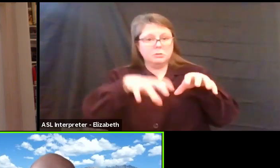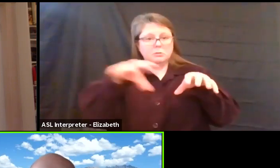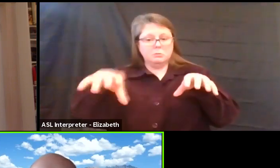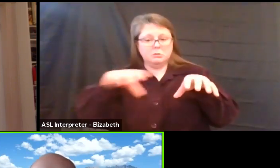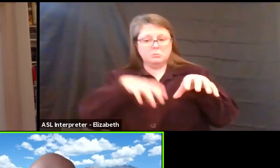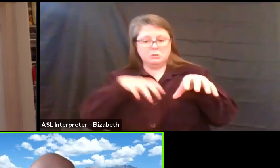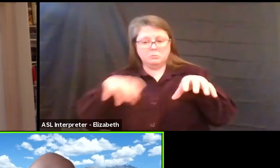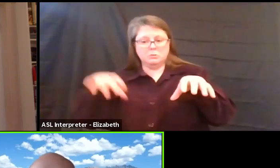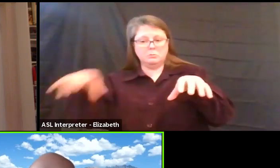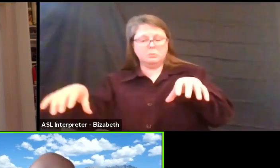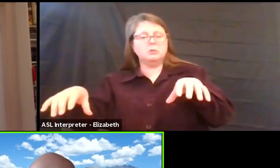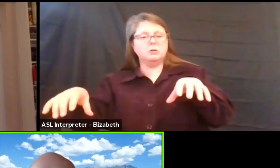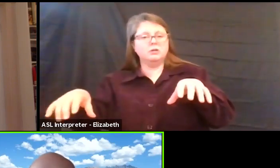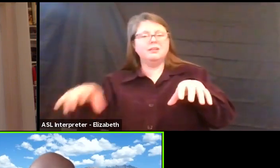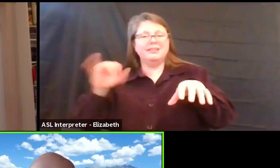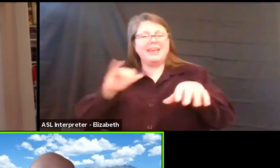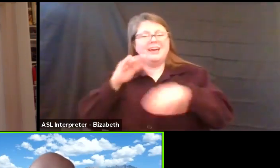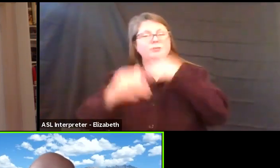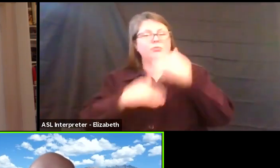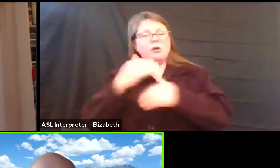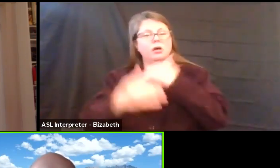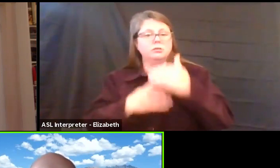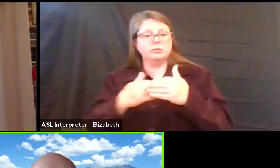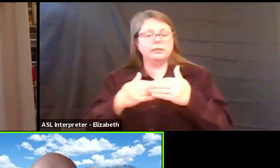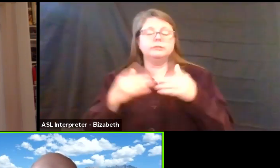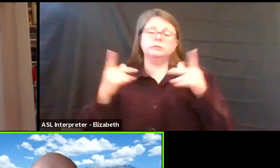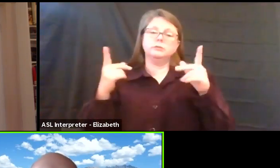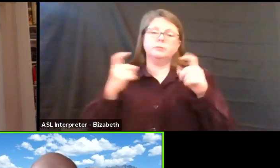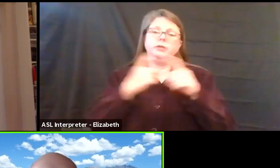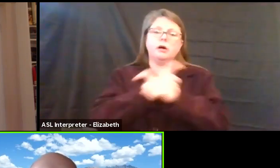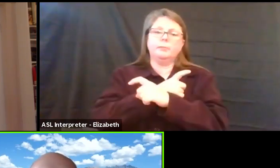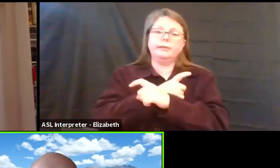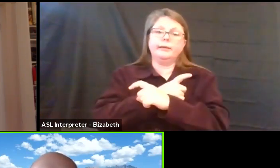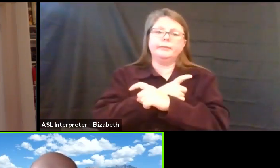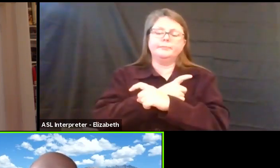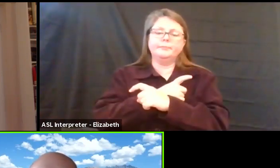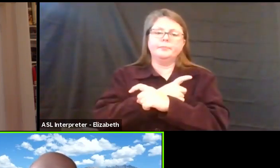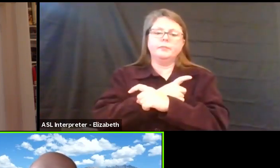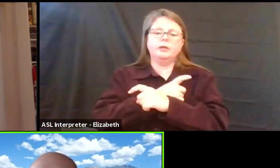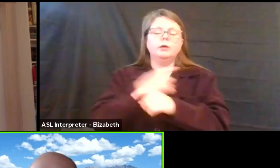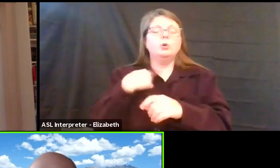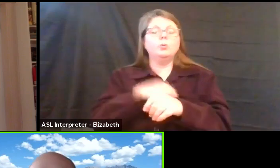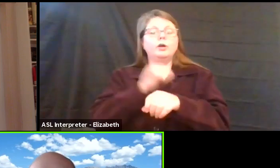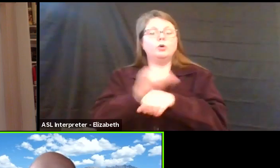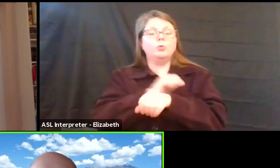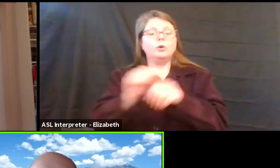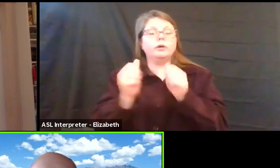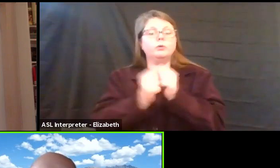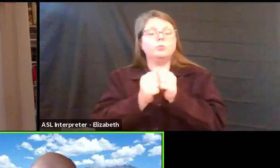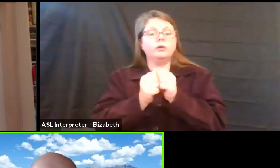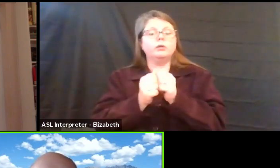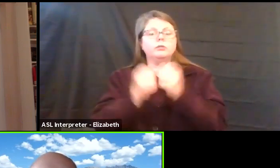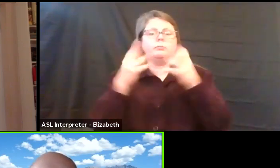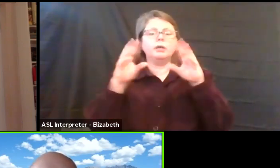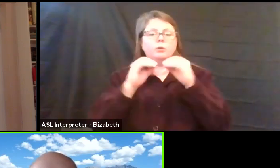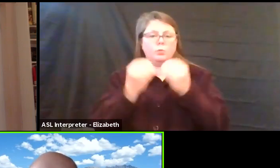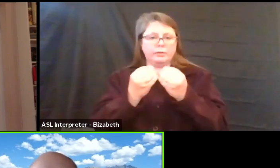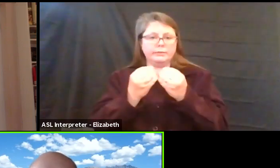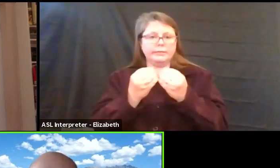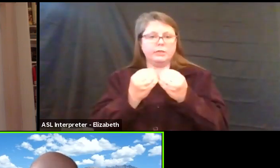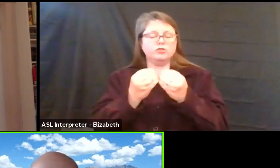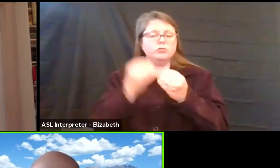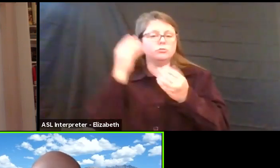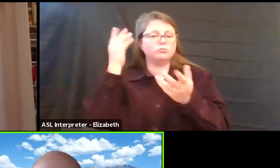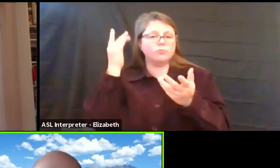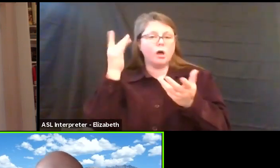We're working with a group of organizations to help make information available about the process, to make it